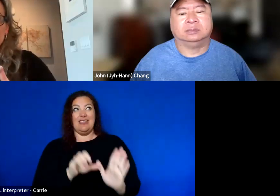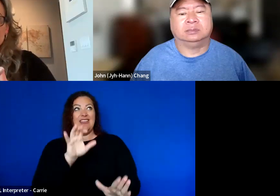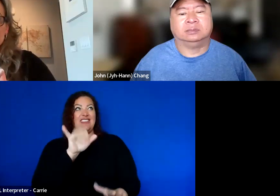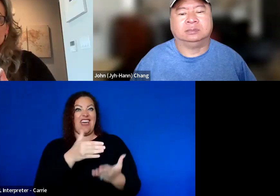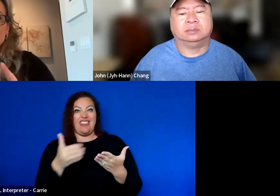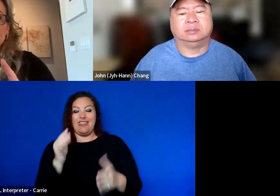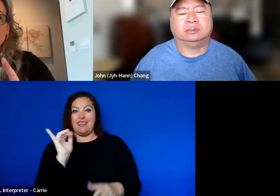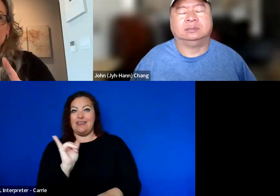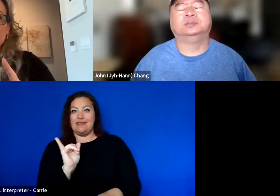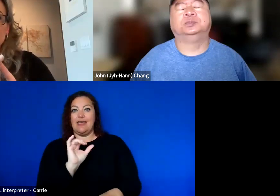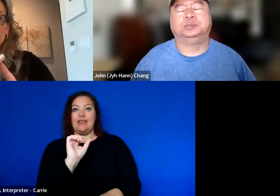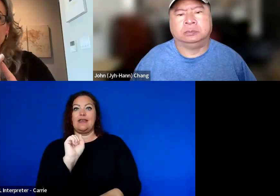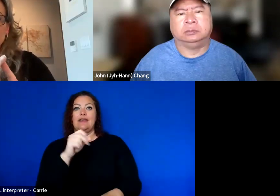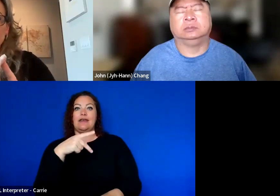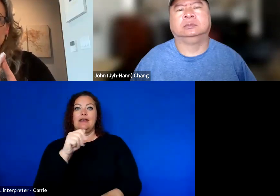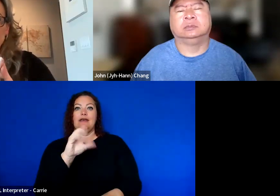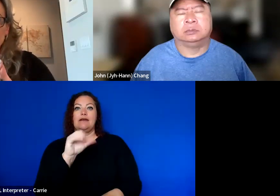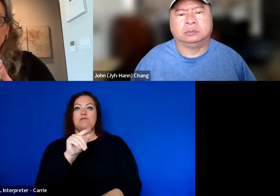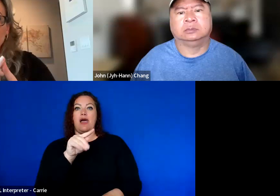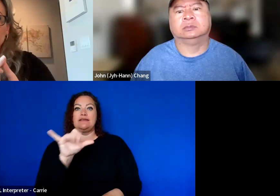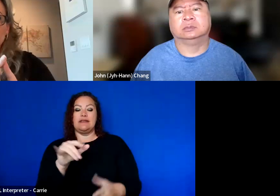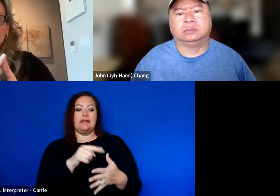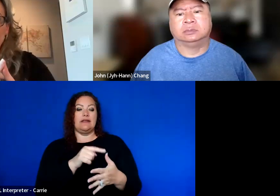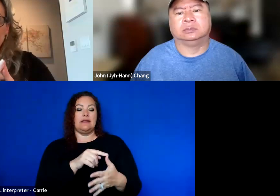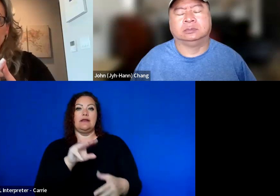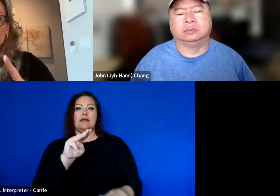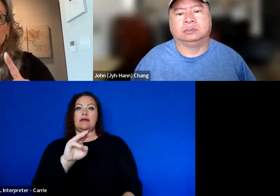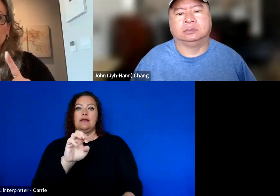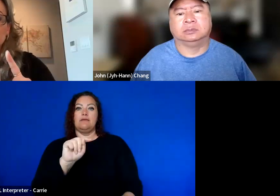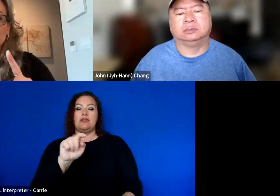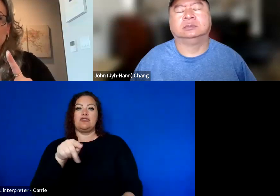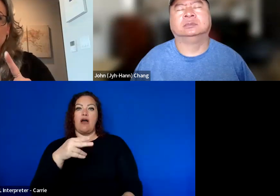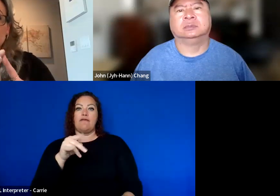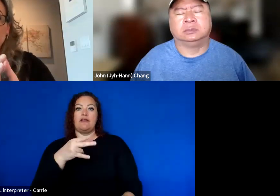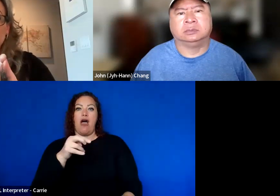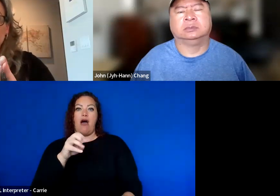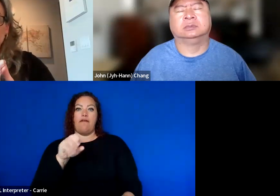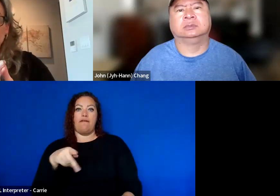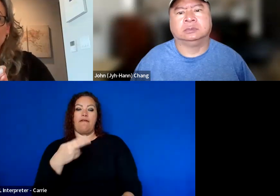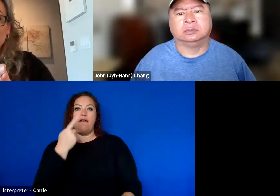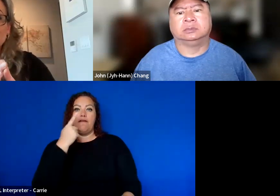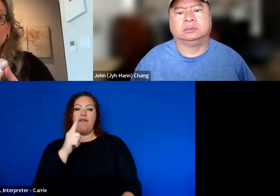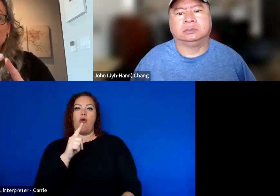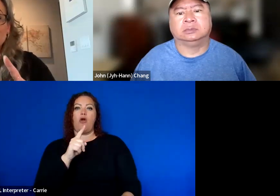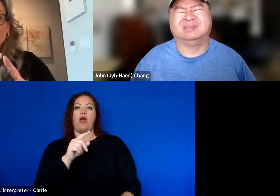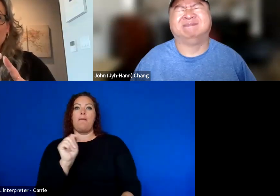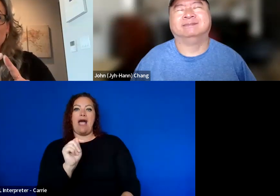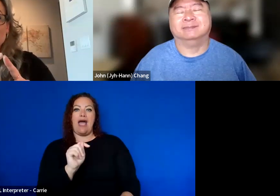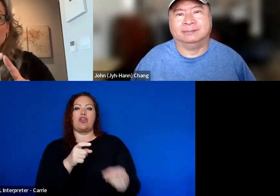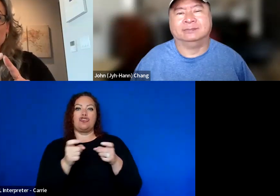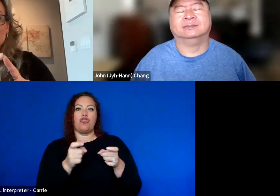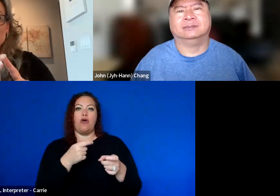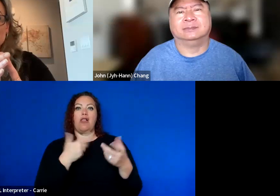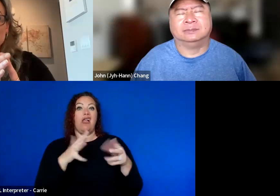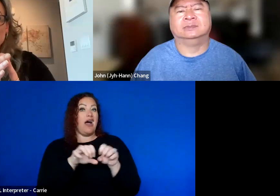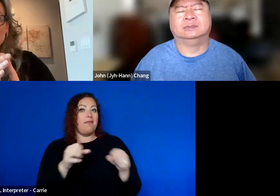like spasticity, a Mitrophanoff for bladder control. I broke a leg,